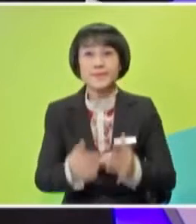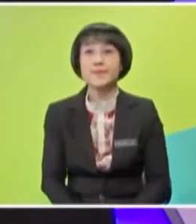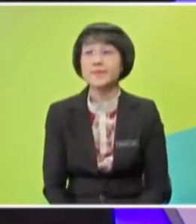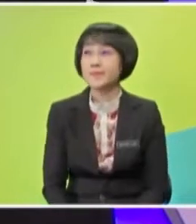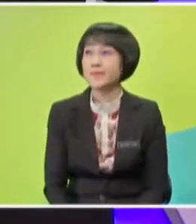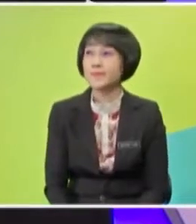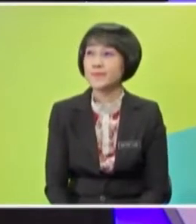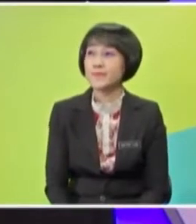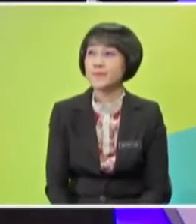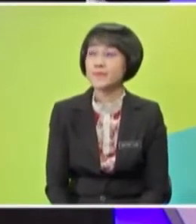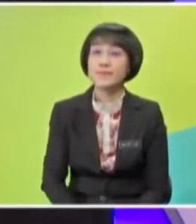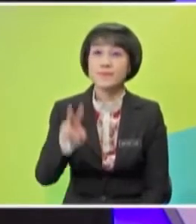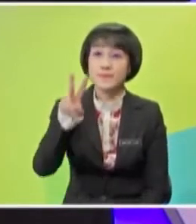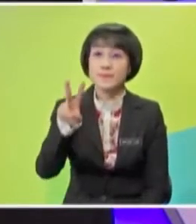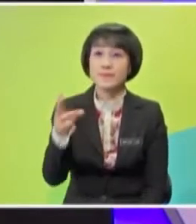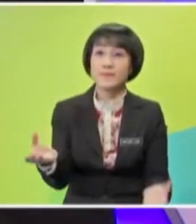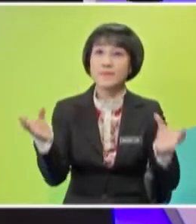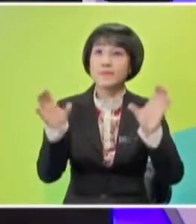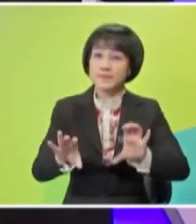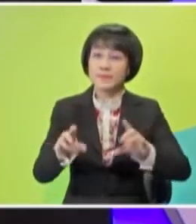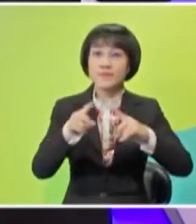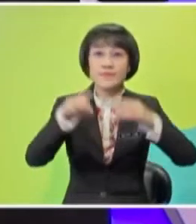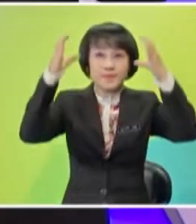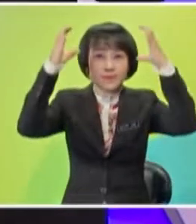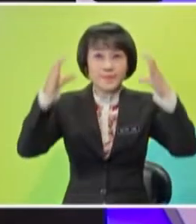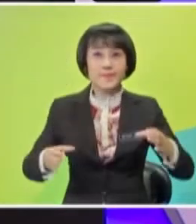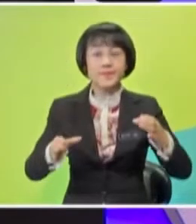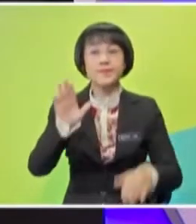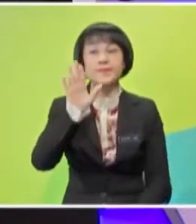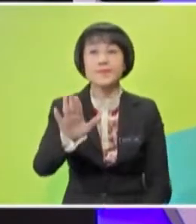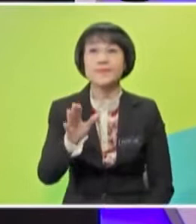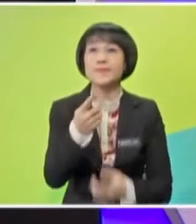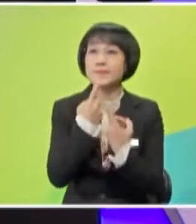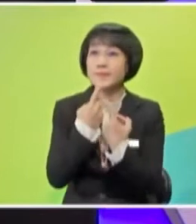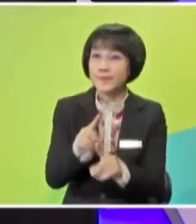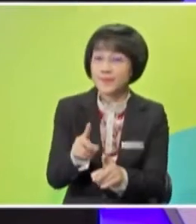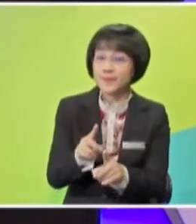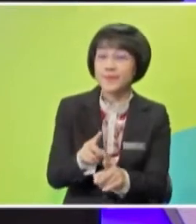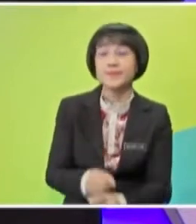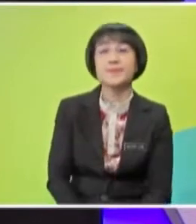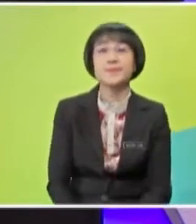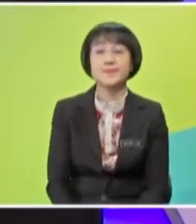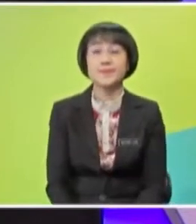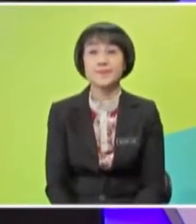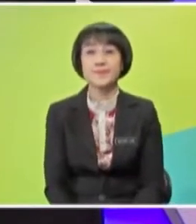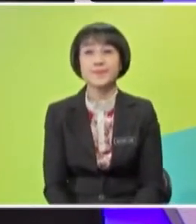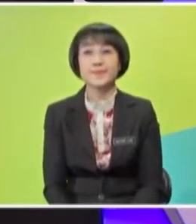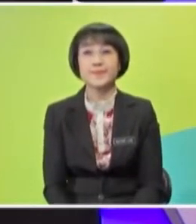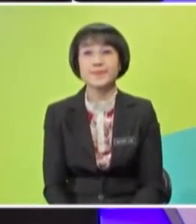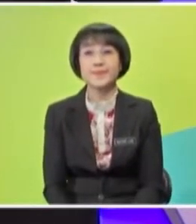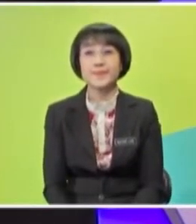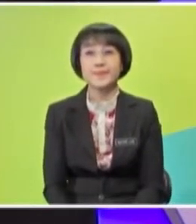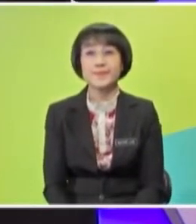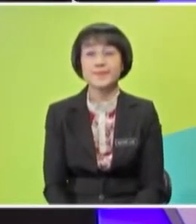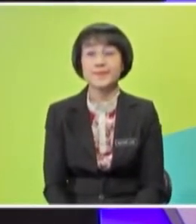will get two times to confirm your assumption or guess that you make. Okay. Whether you can